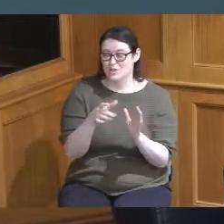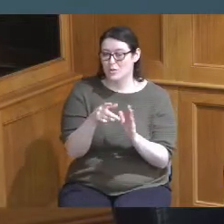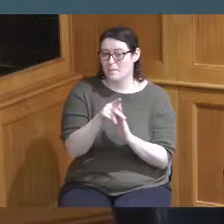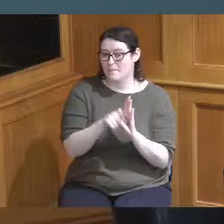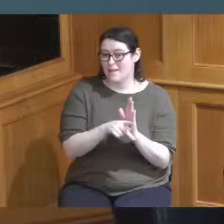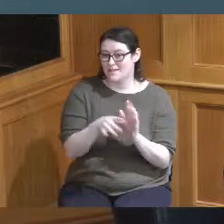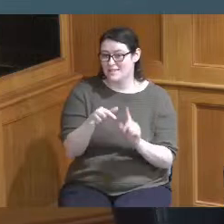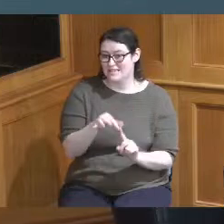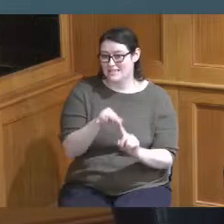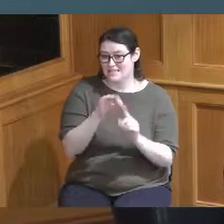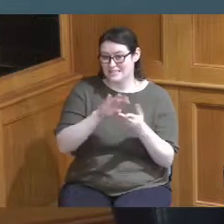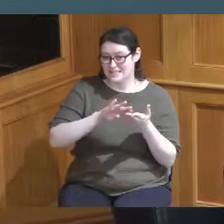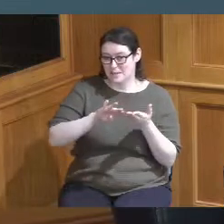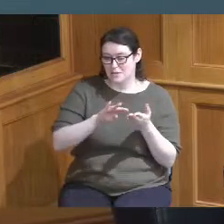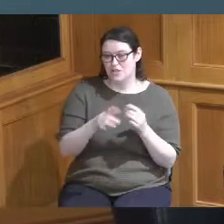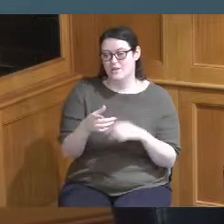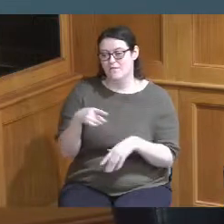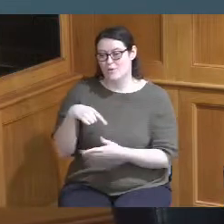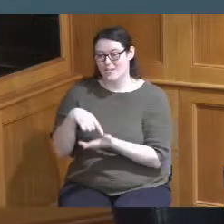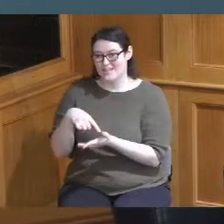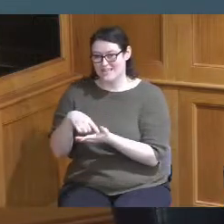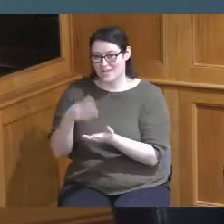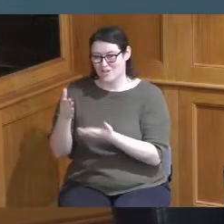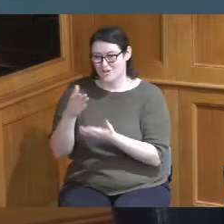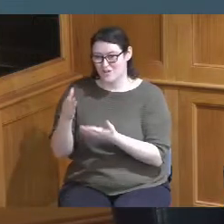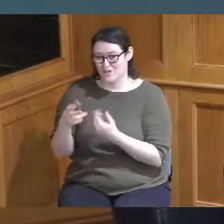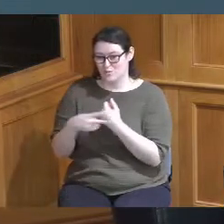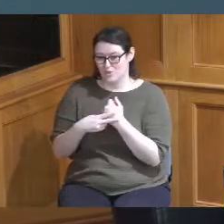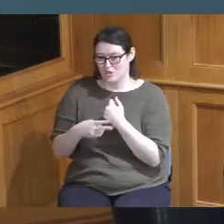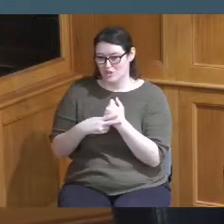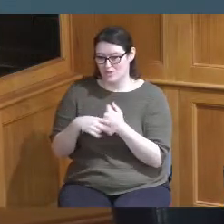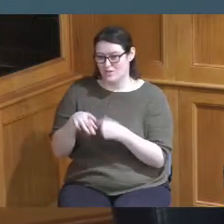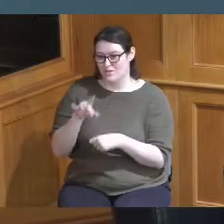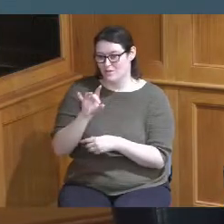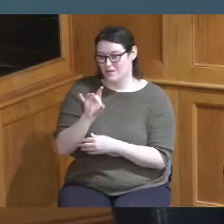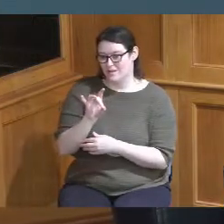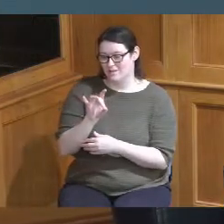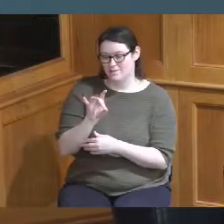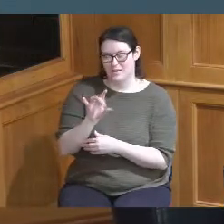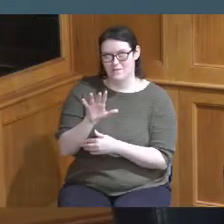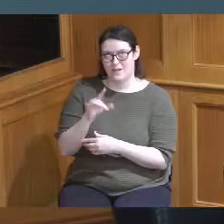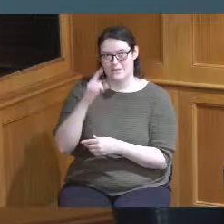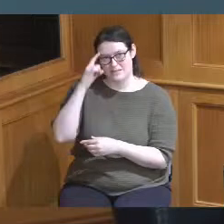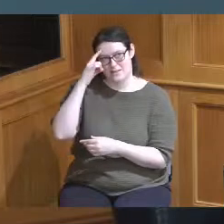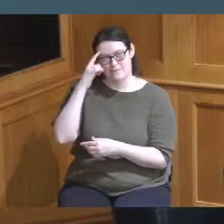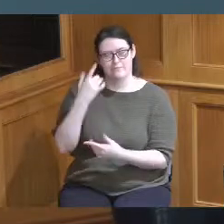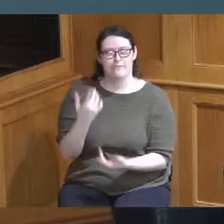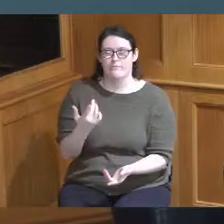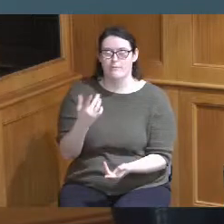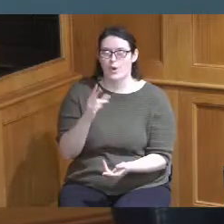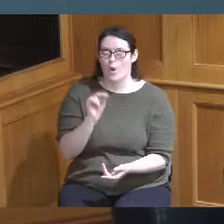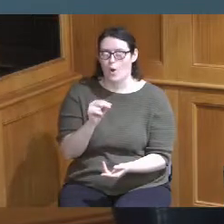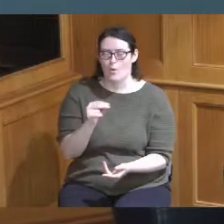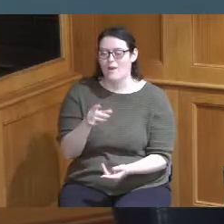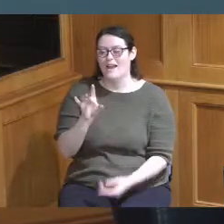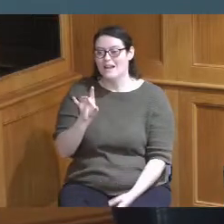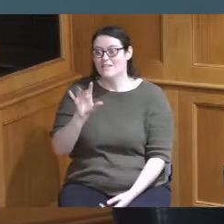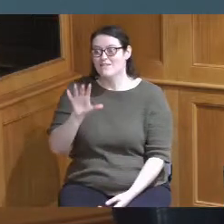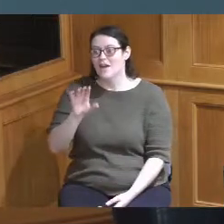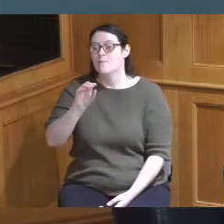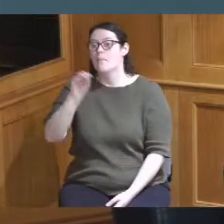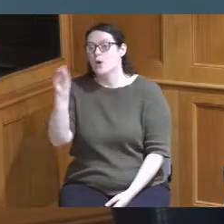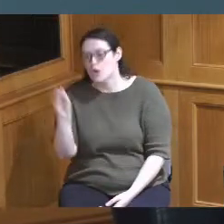exception of our debt service reserves from 85 cents, thank you, 85%